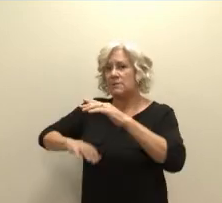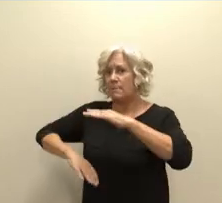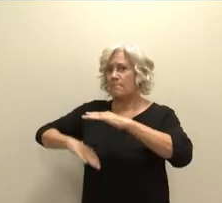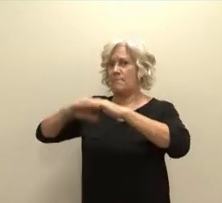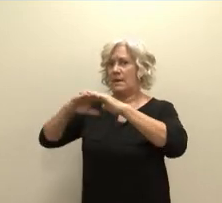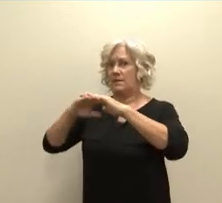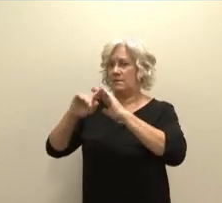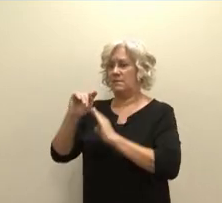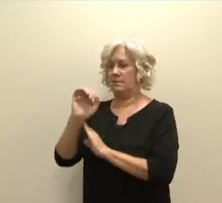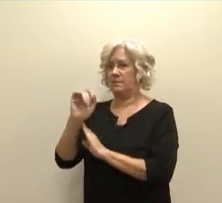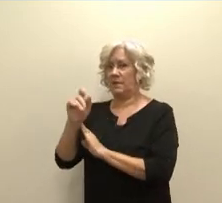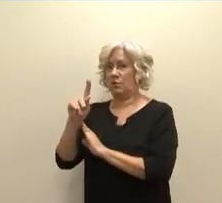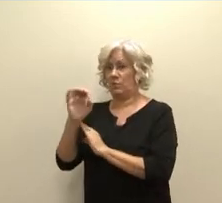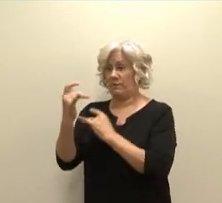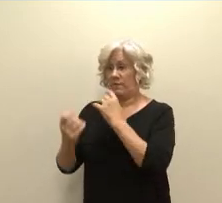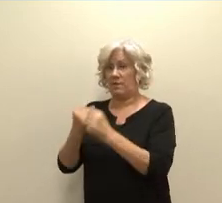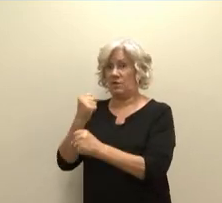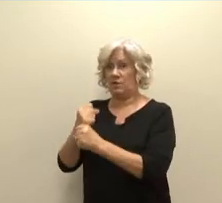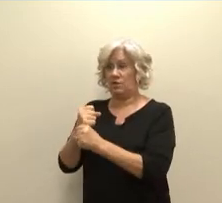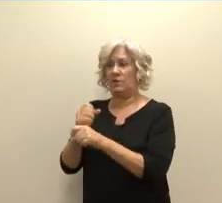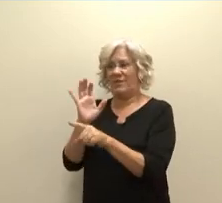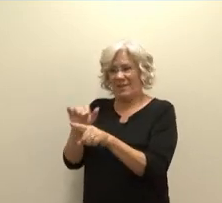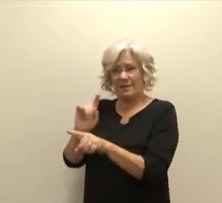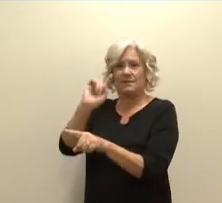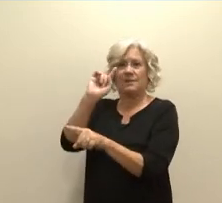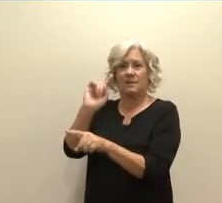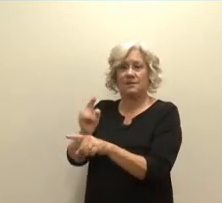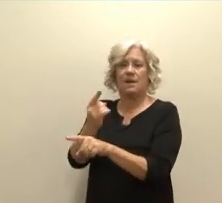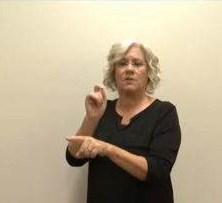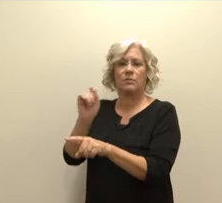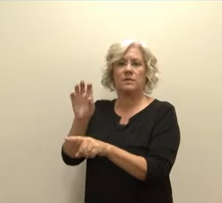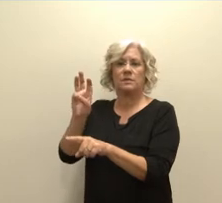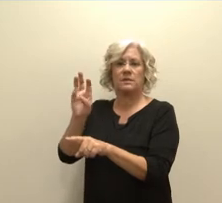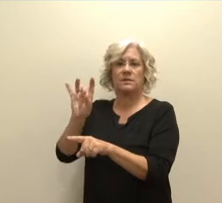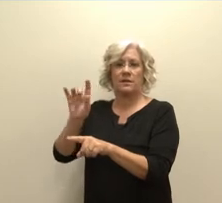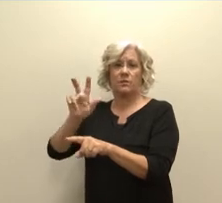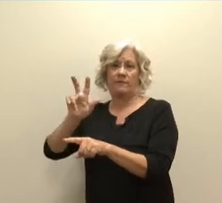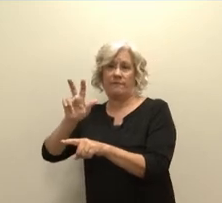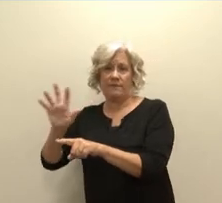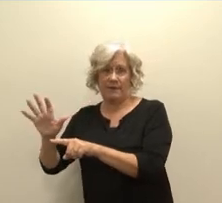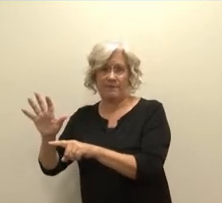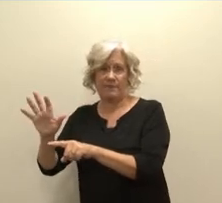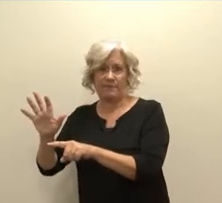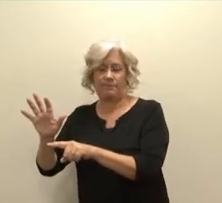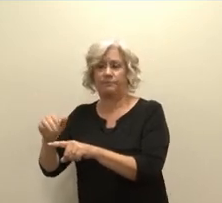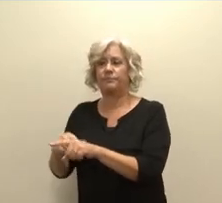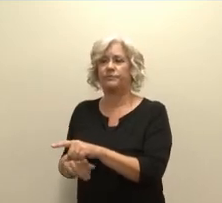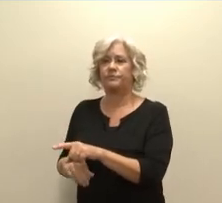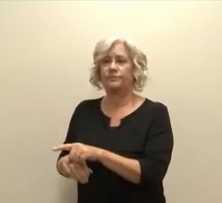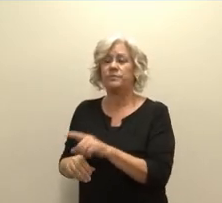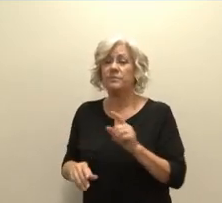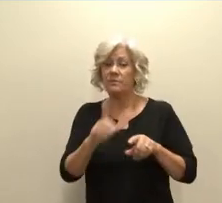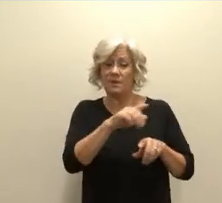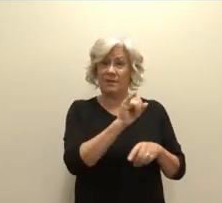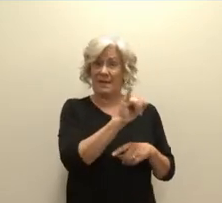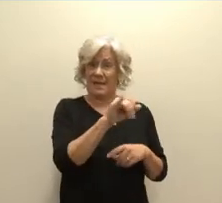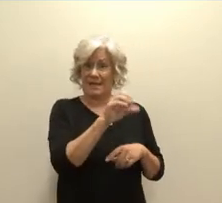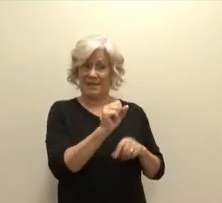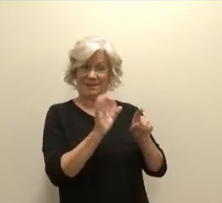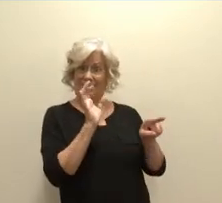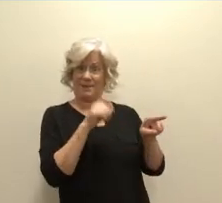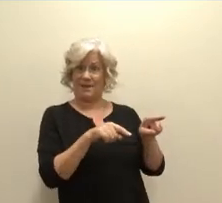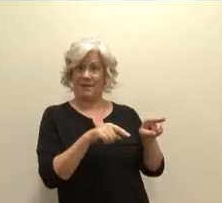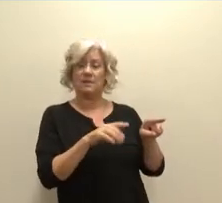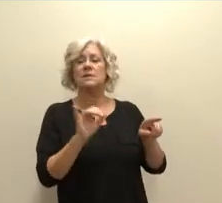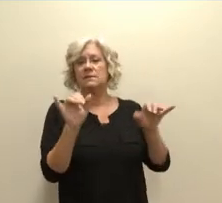adopt for this year, and that's that $6,835 as compressed by the state. The interest in sinking, as I said, is the